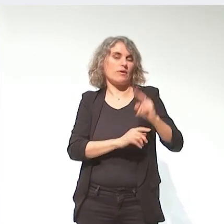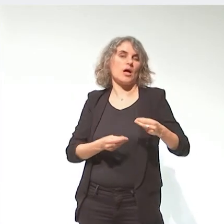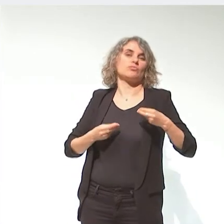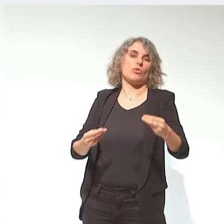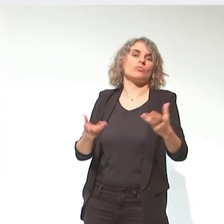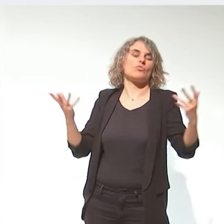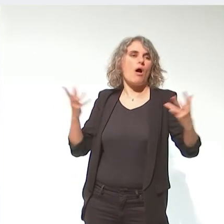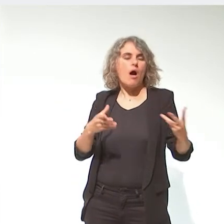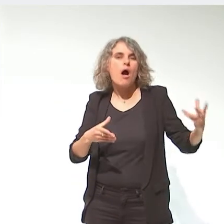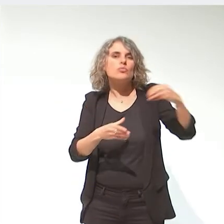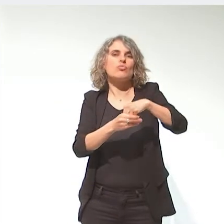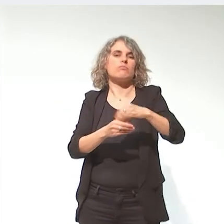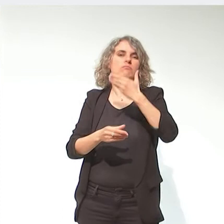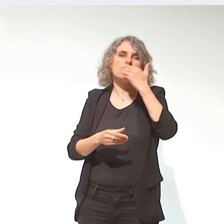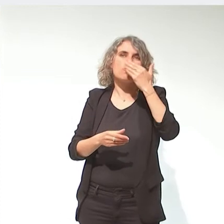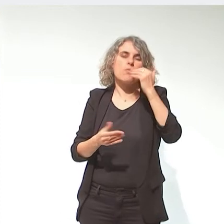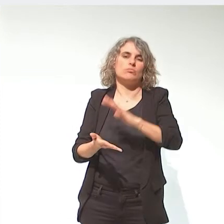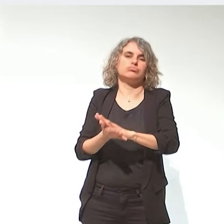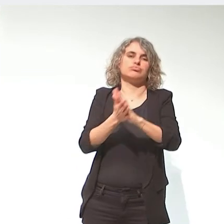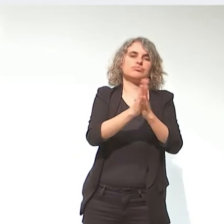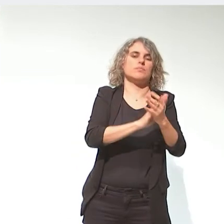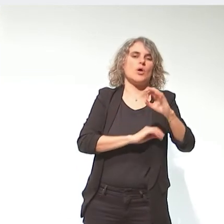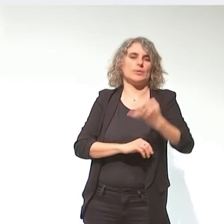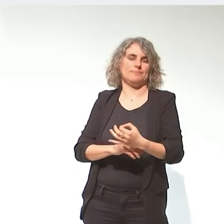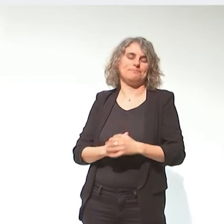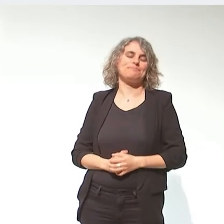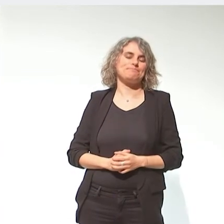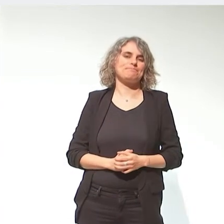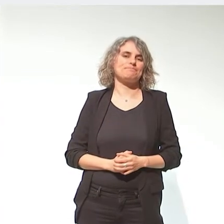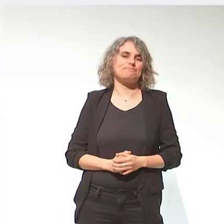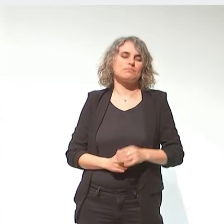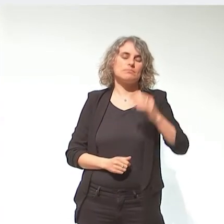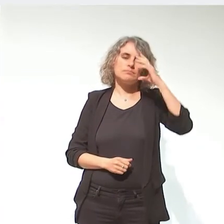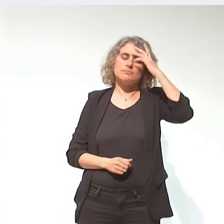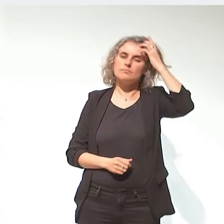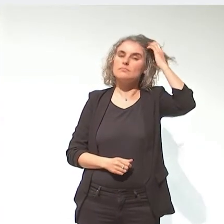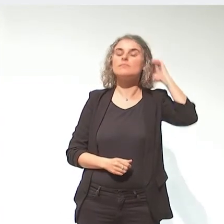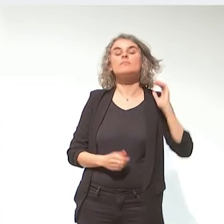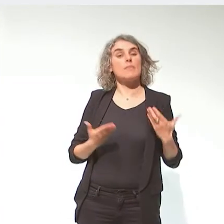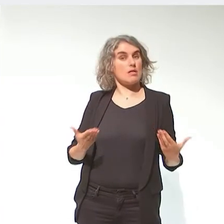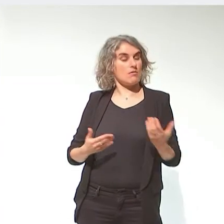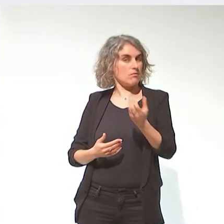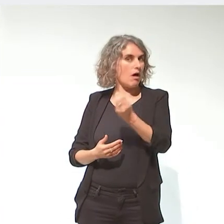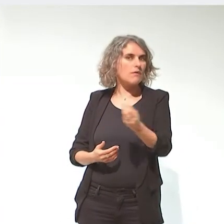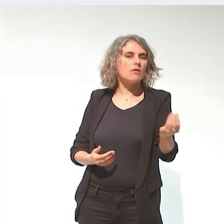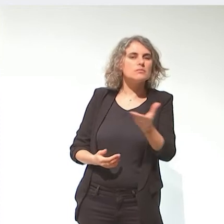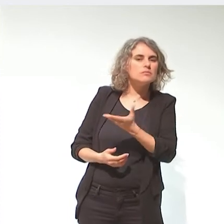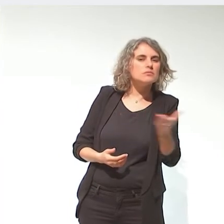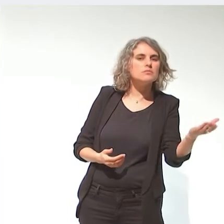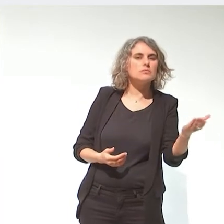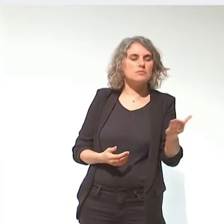students with the support measures needed in separated or segregated classes, but we have them in